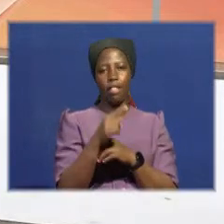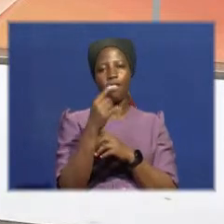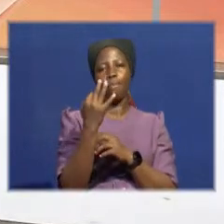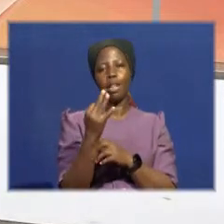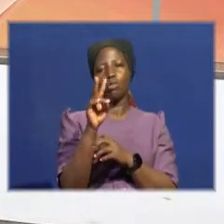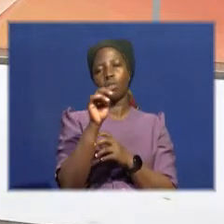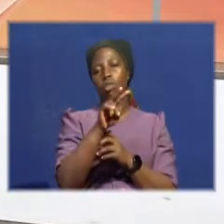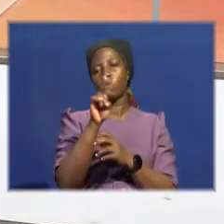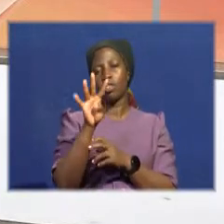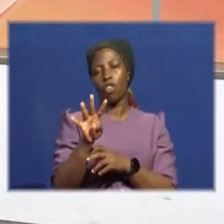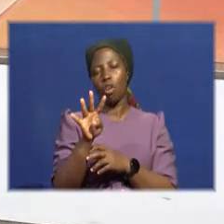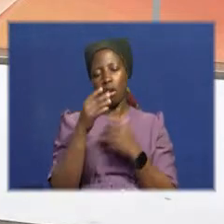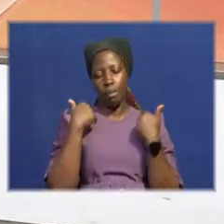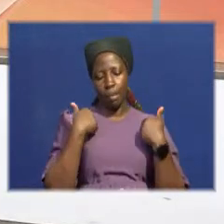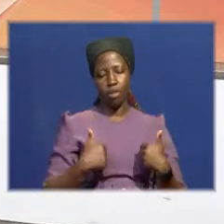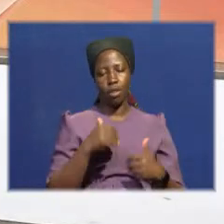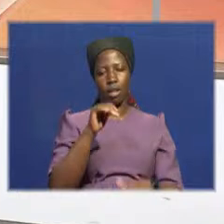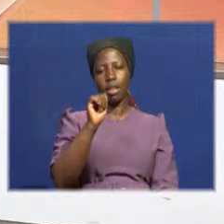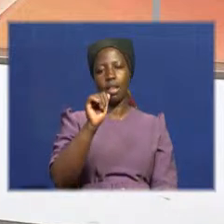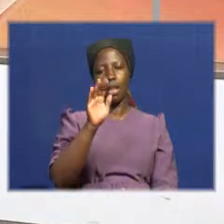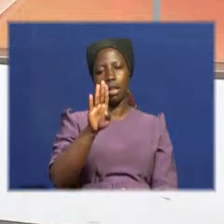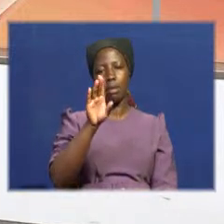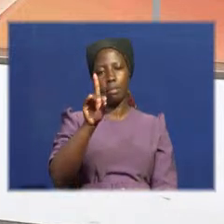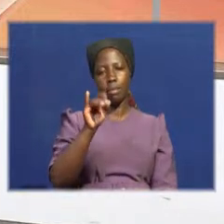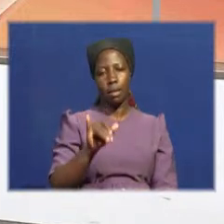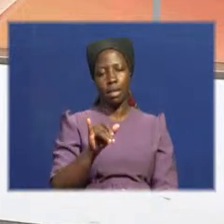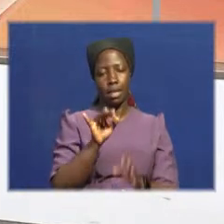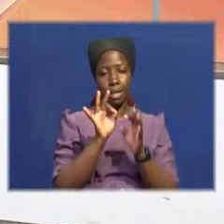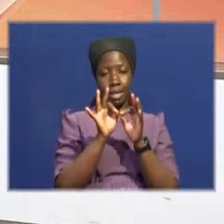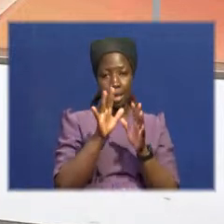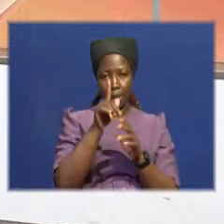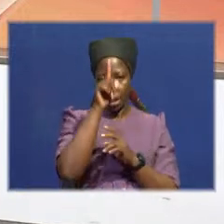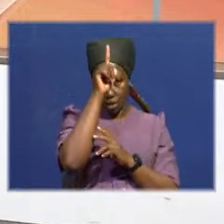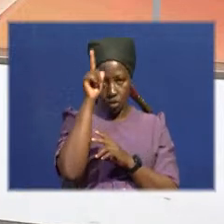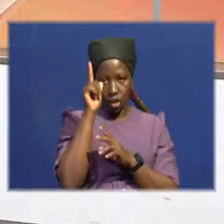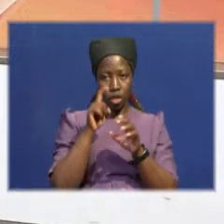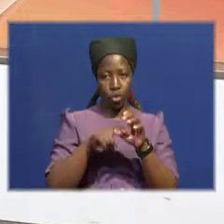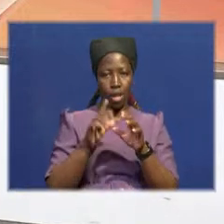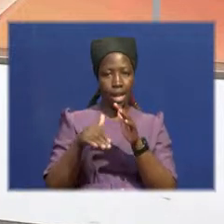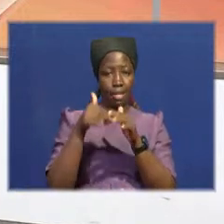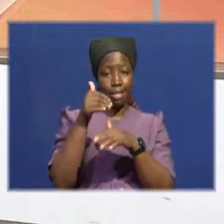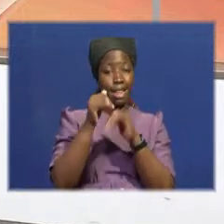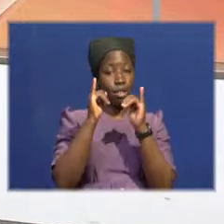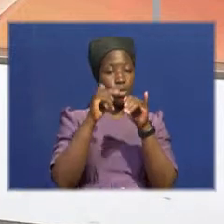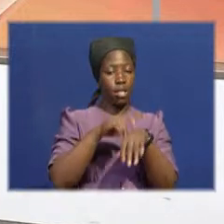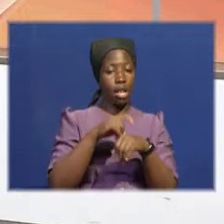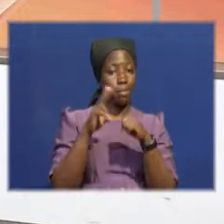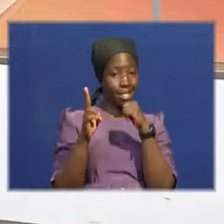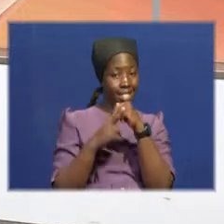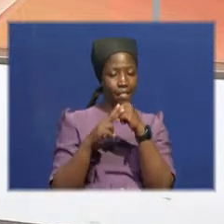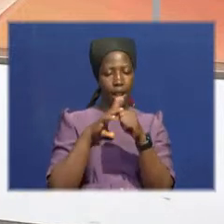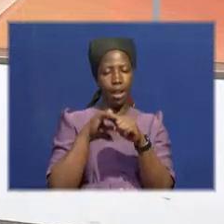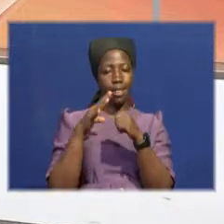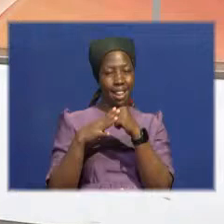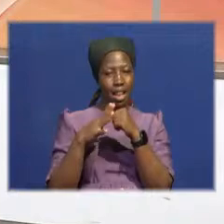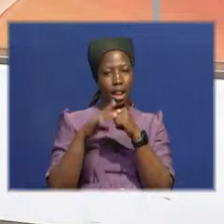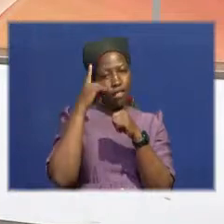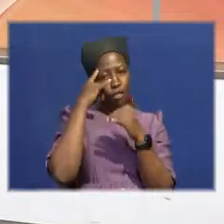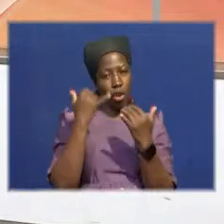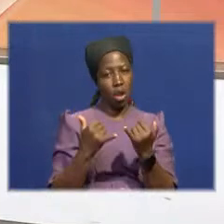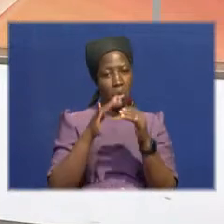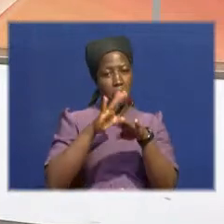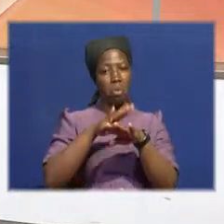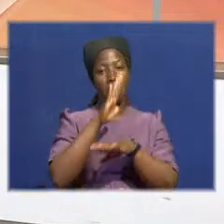name is Abdiaziz Hashim. My co-anchor is Lucy Maura. Do join us in our subsequent bulletins at 7 p.m. and 9 p.m. For now,